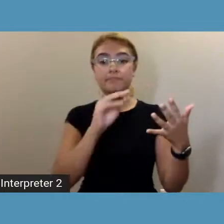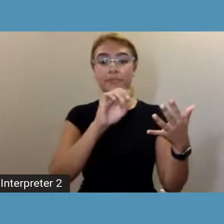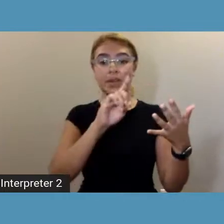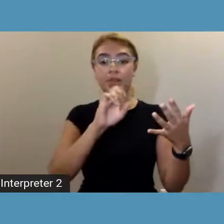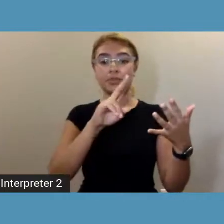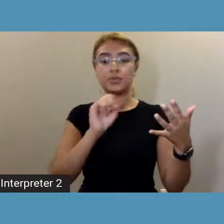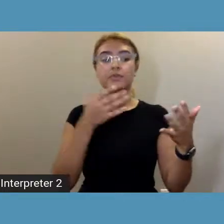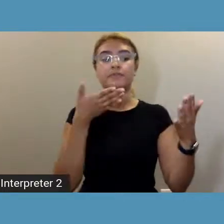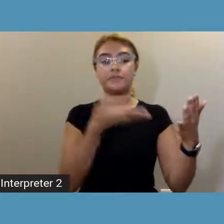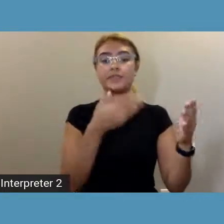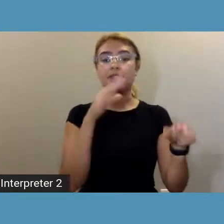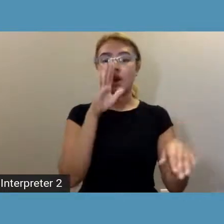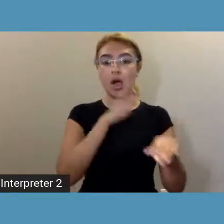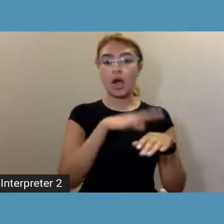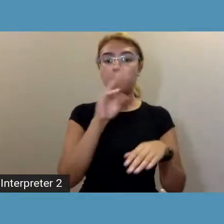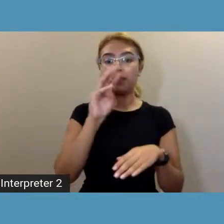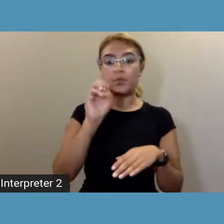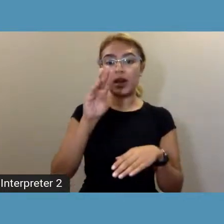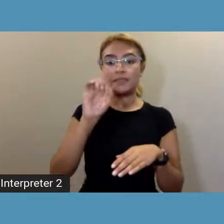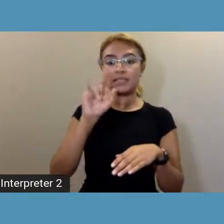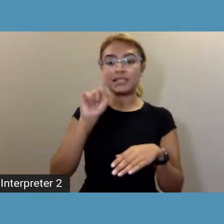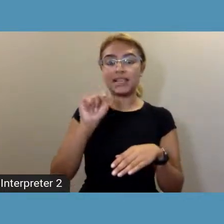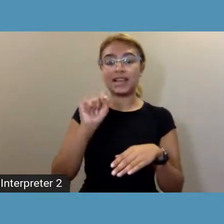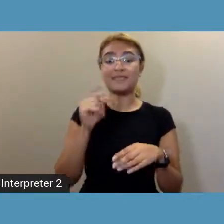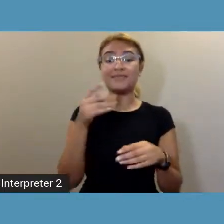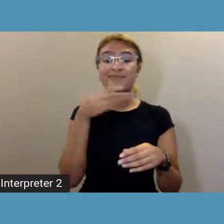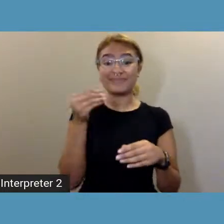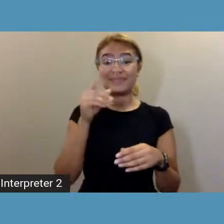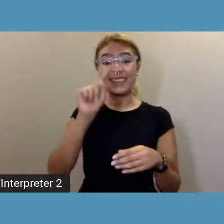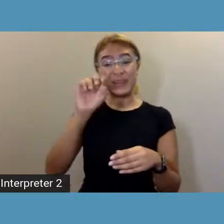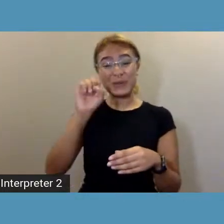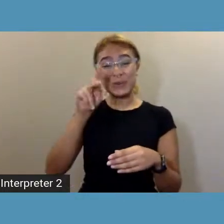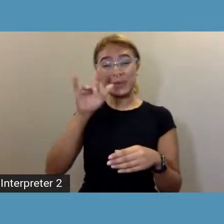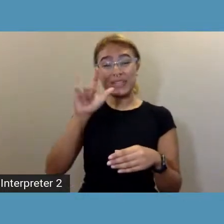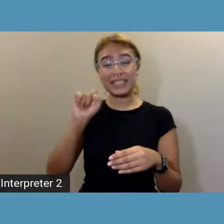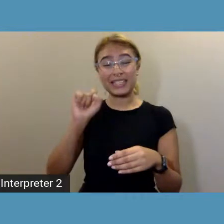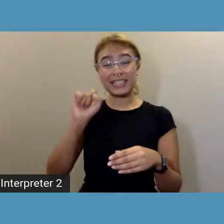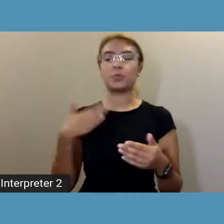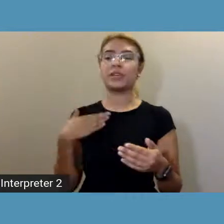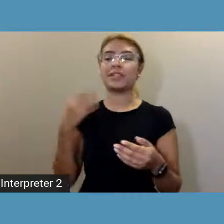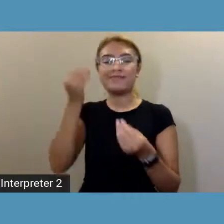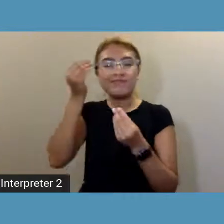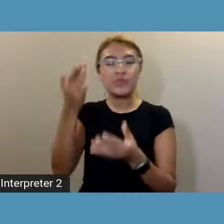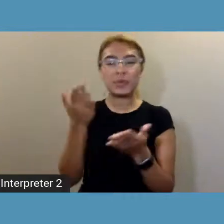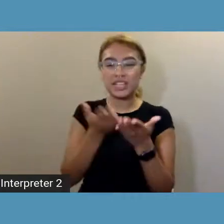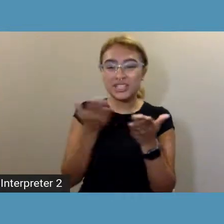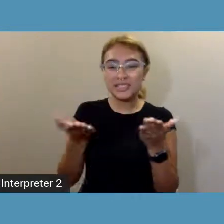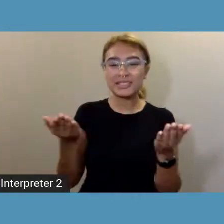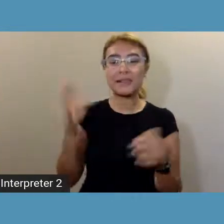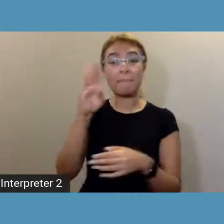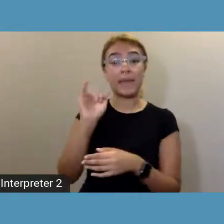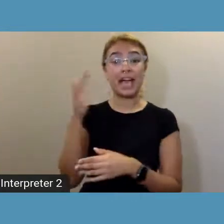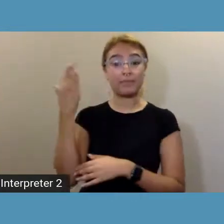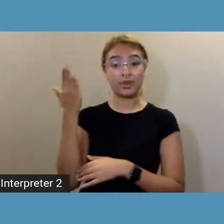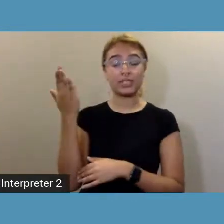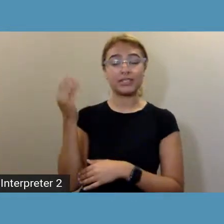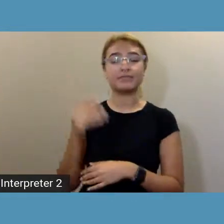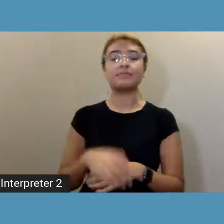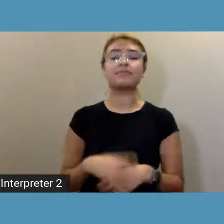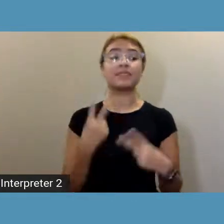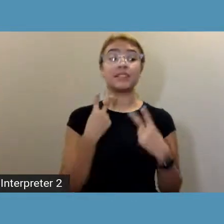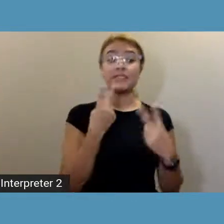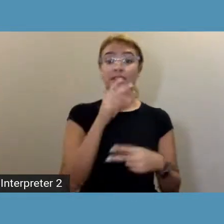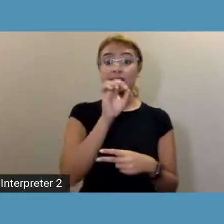website, along with a complete toolkit of resources provided by our presenters. Please remember to visit the forum on